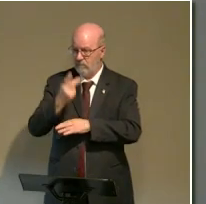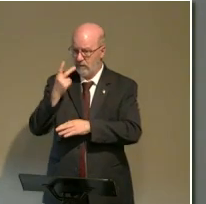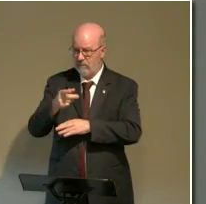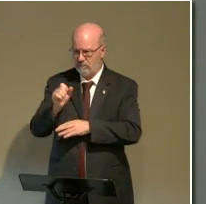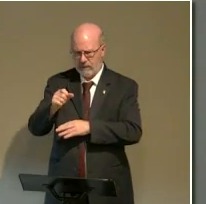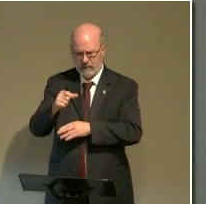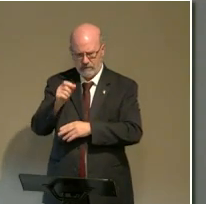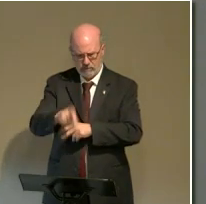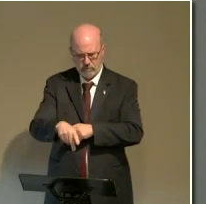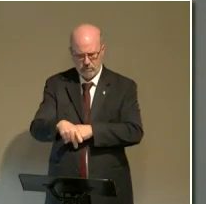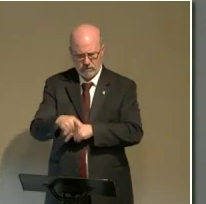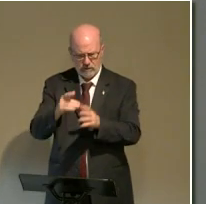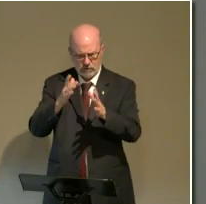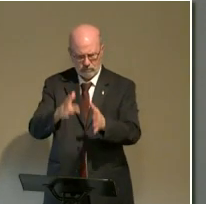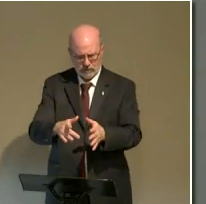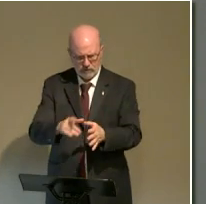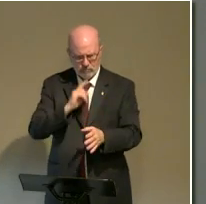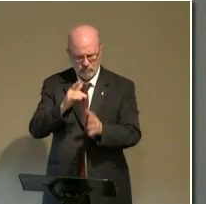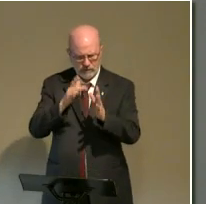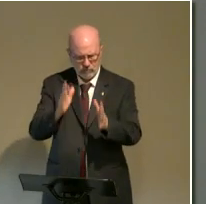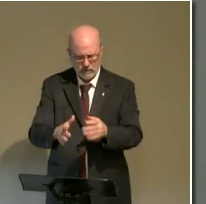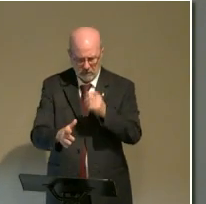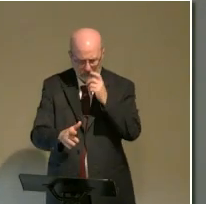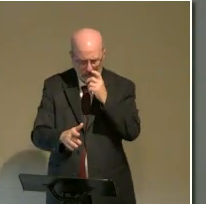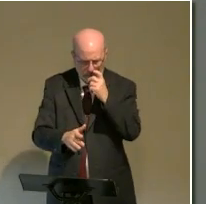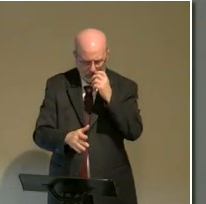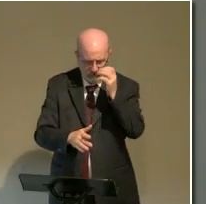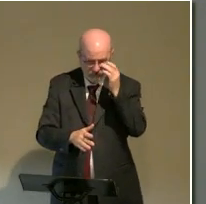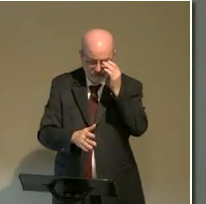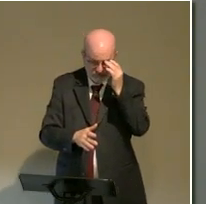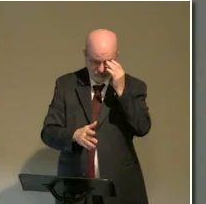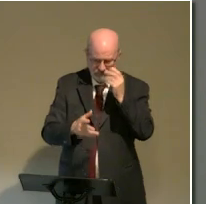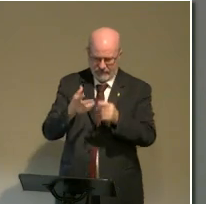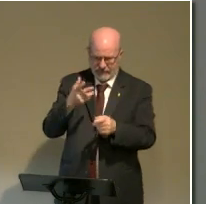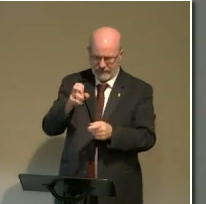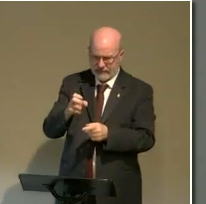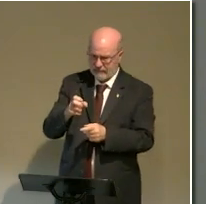yeah, this person's definitely a Christian. He or she